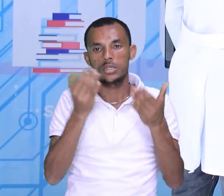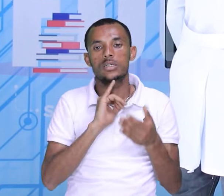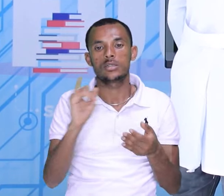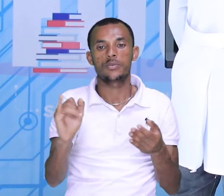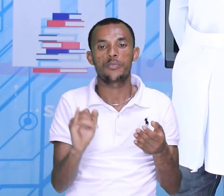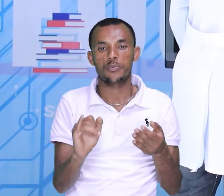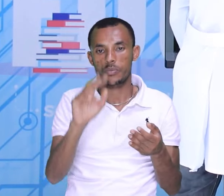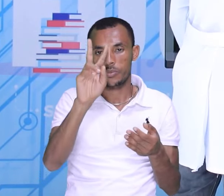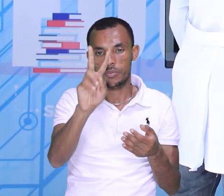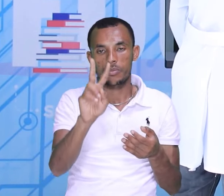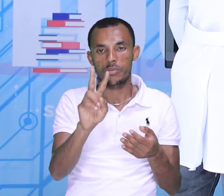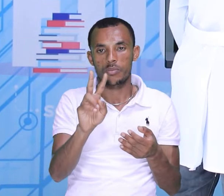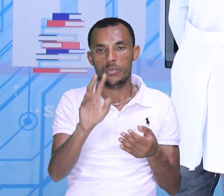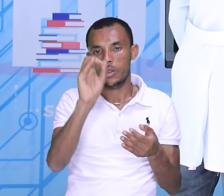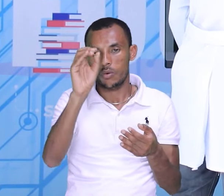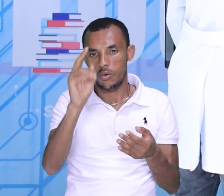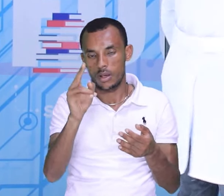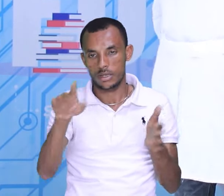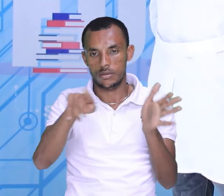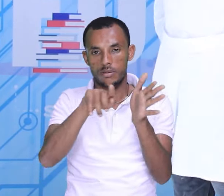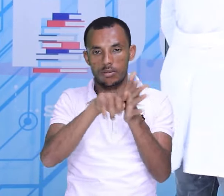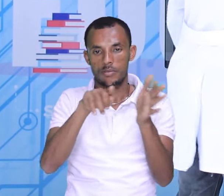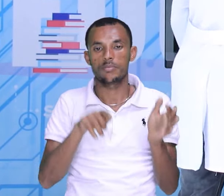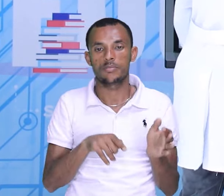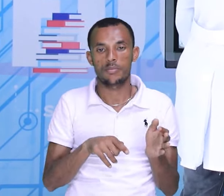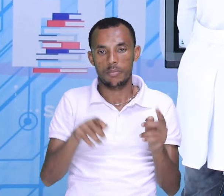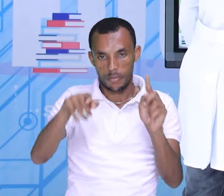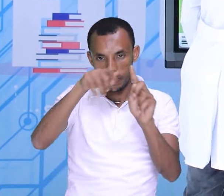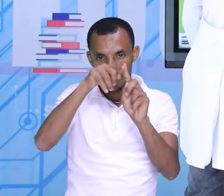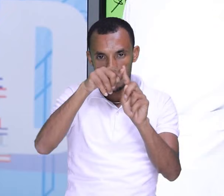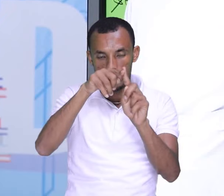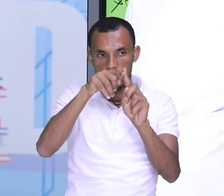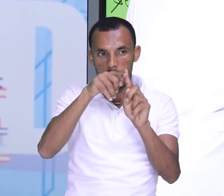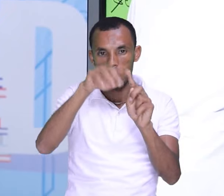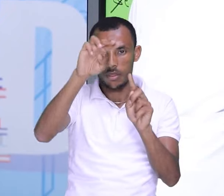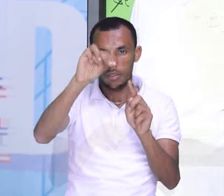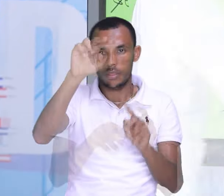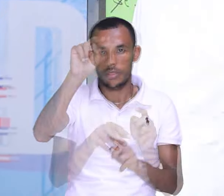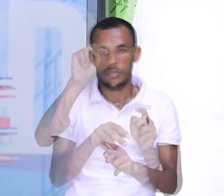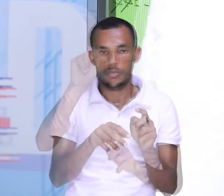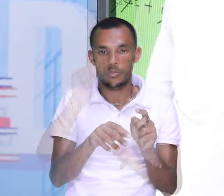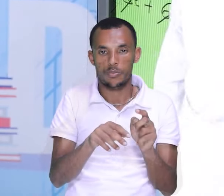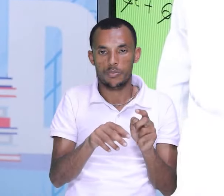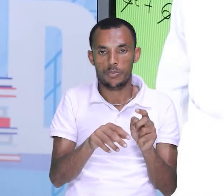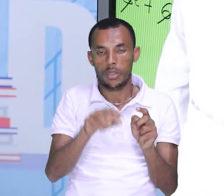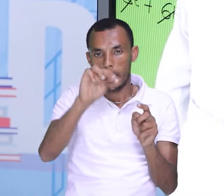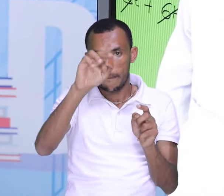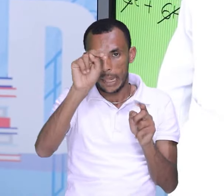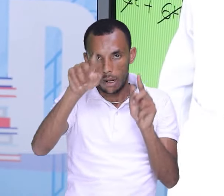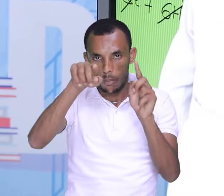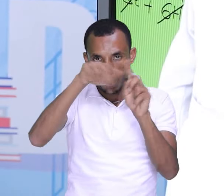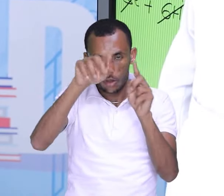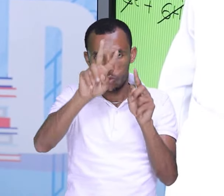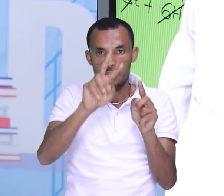equation is 2OH minus plus Mn plus